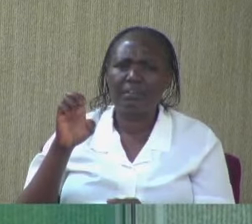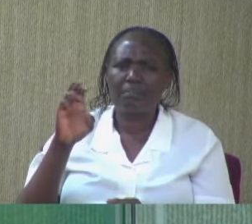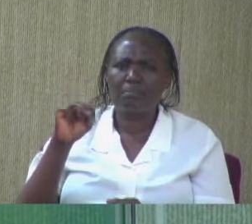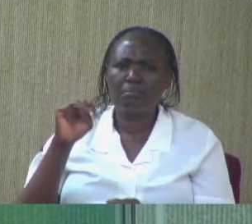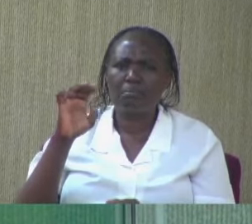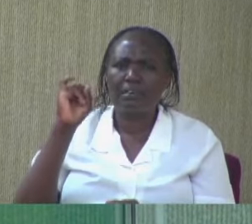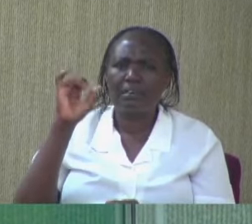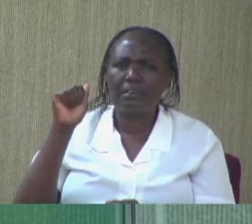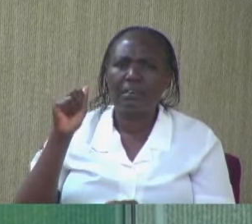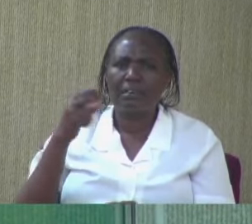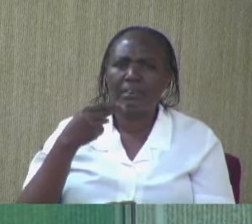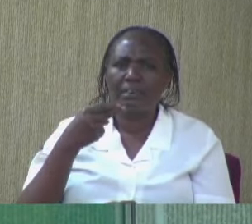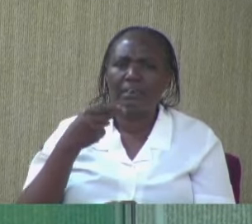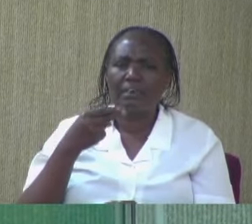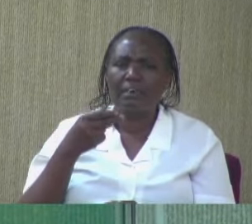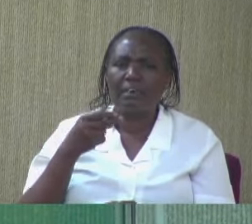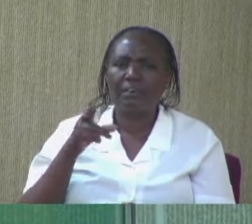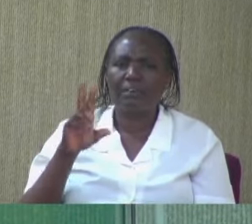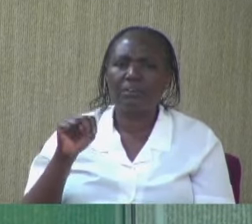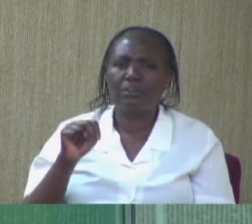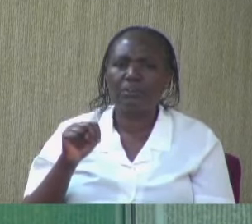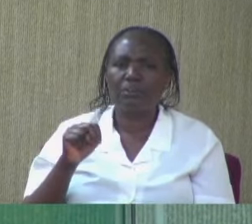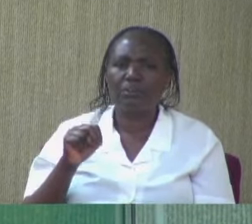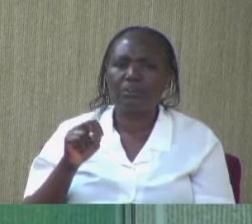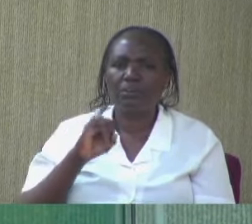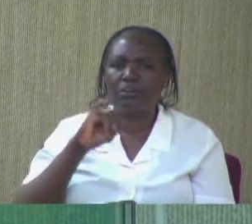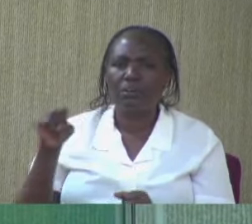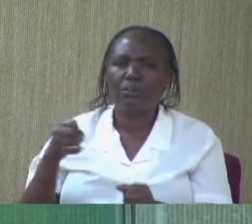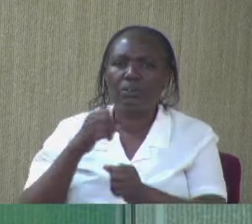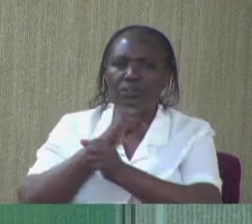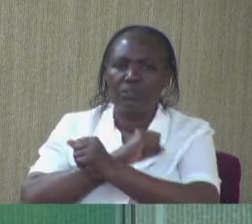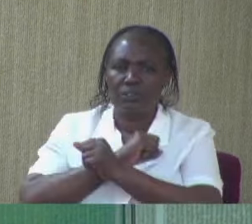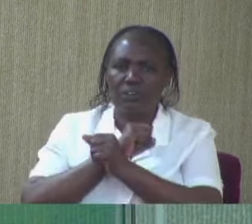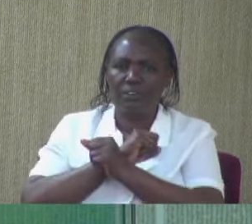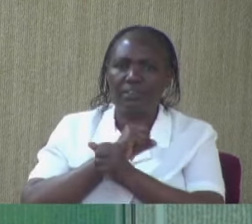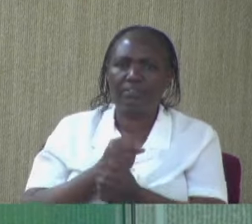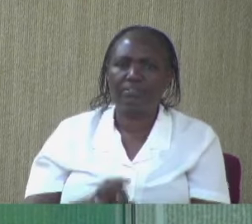John the Baptist, wonderful message. No.